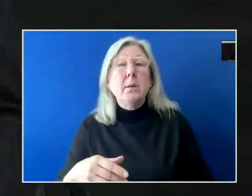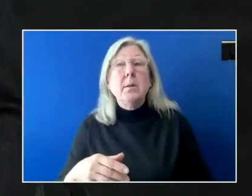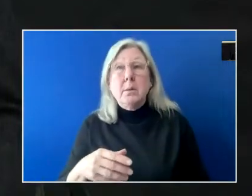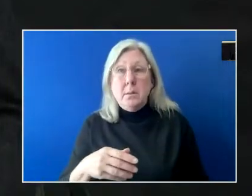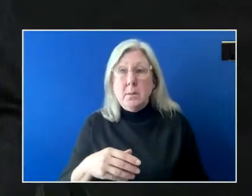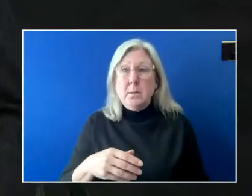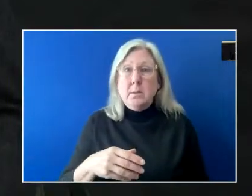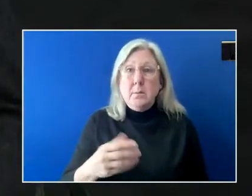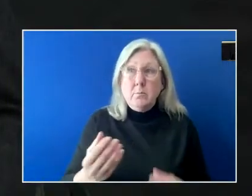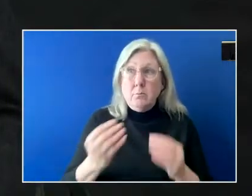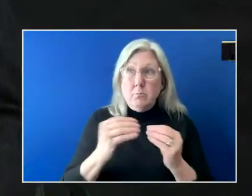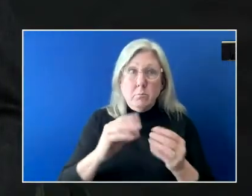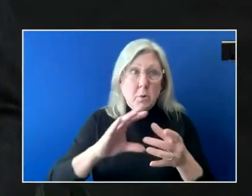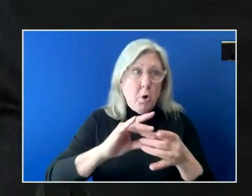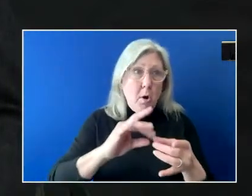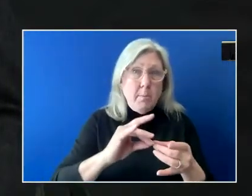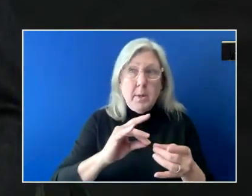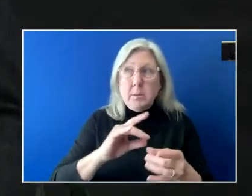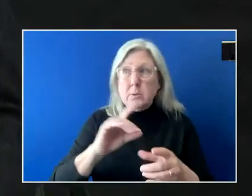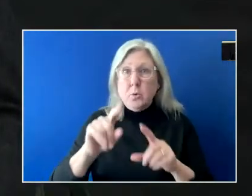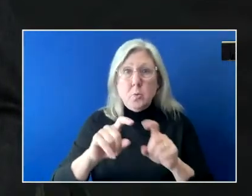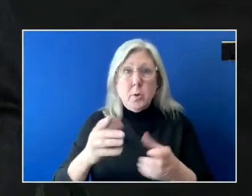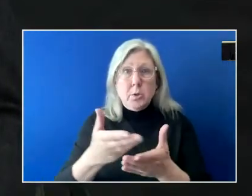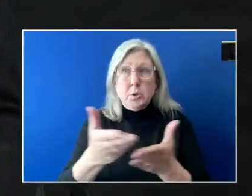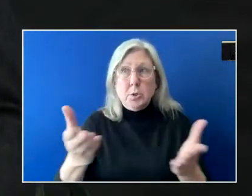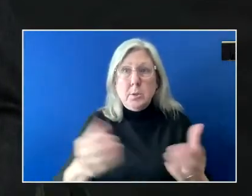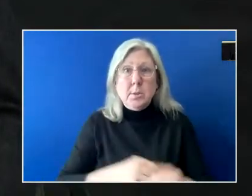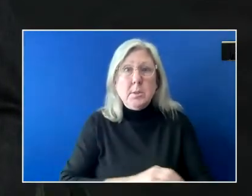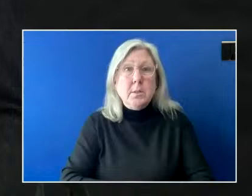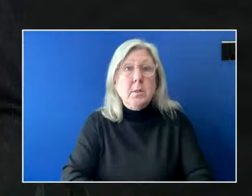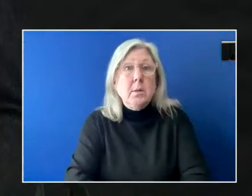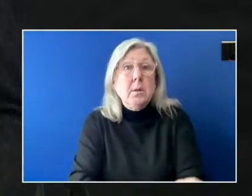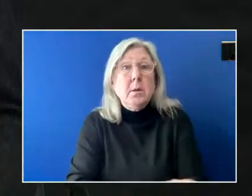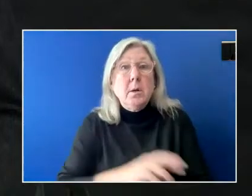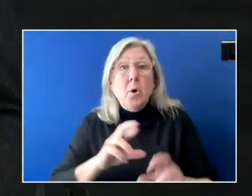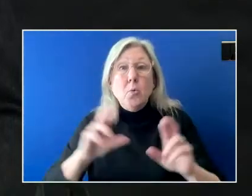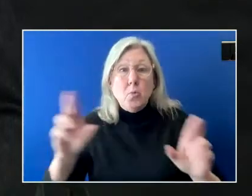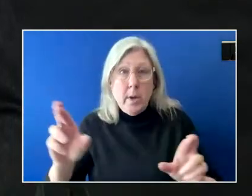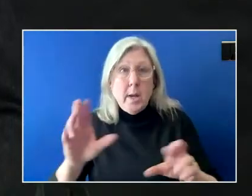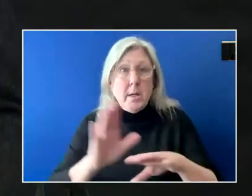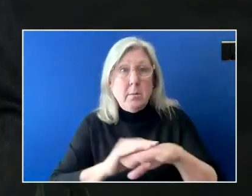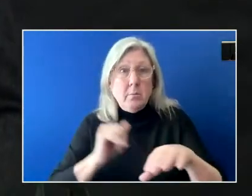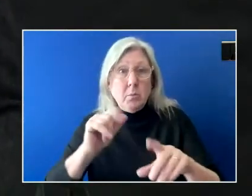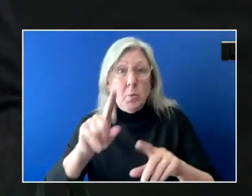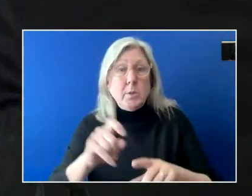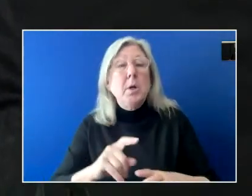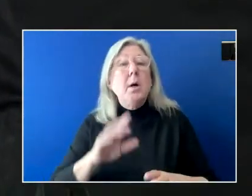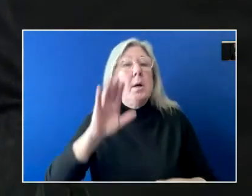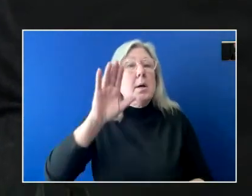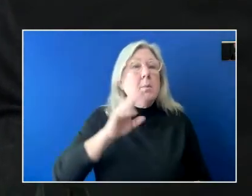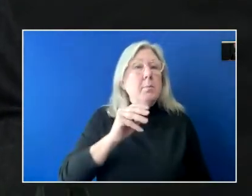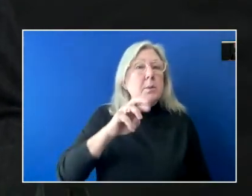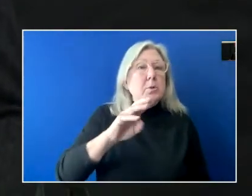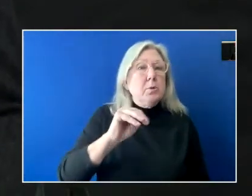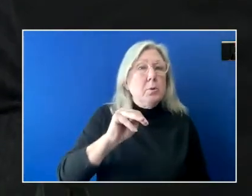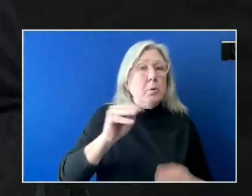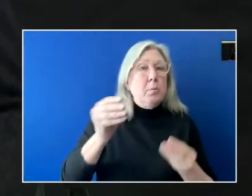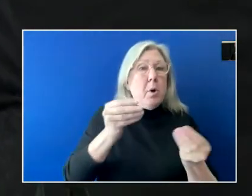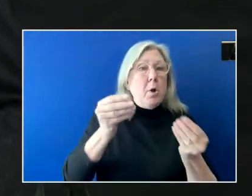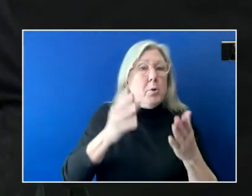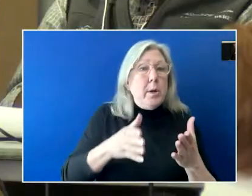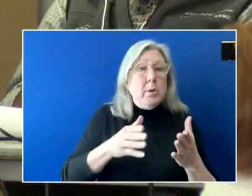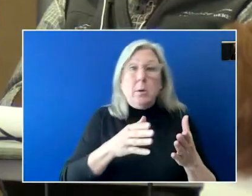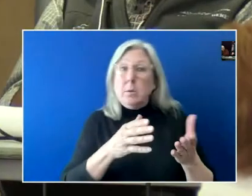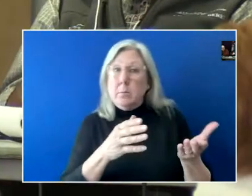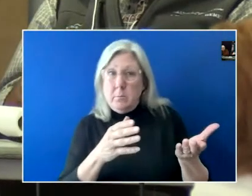uh comments or questions are you ready for that question Mr moderator Mr quip